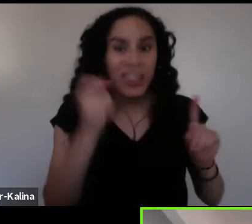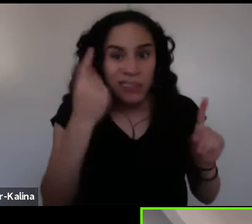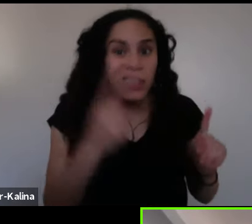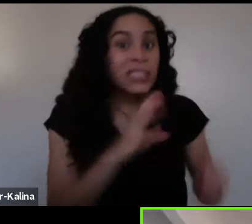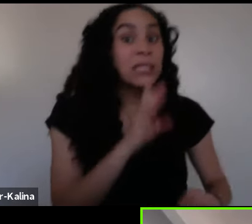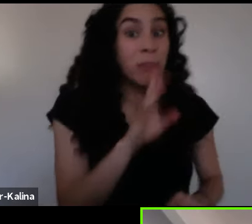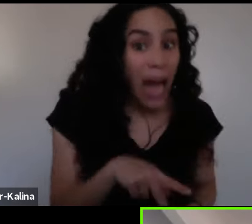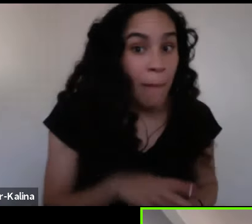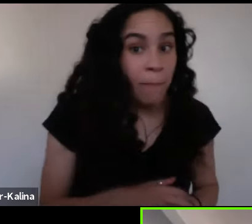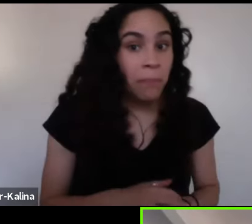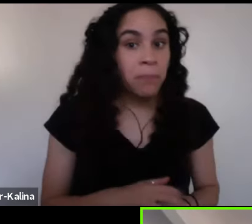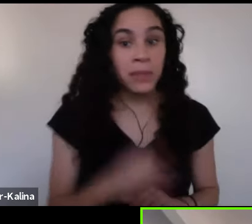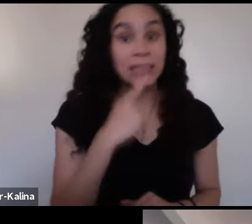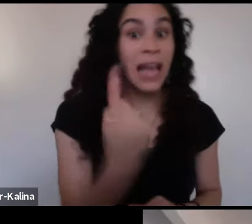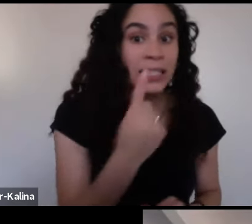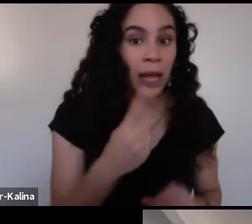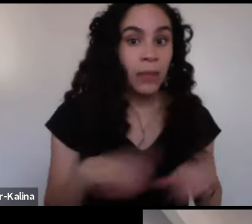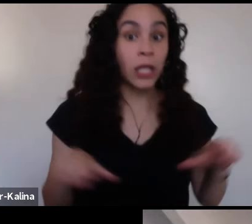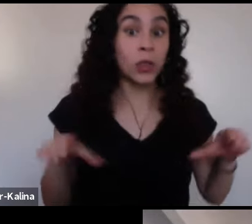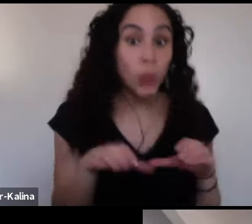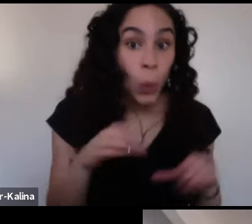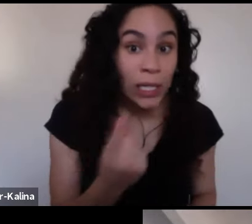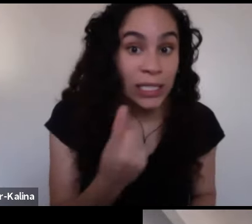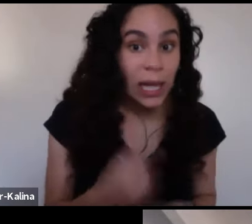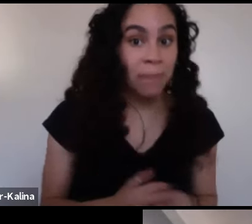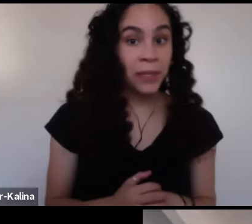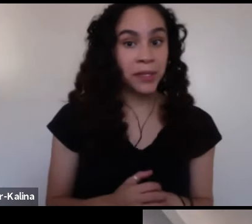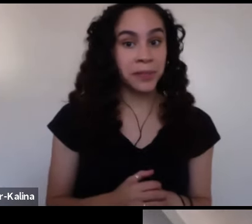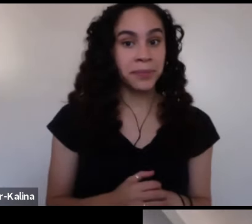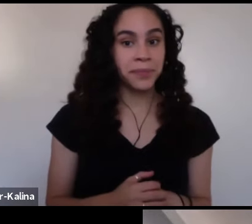something. That's awesome.